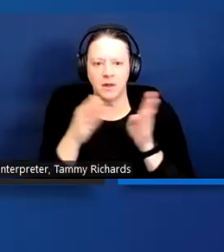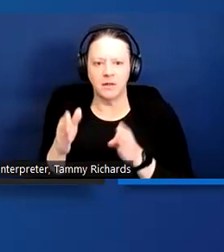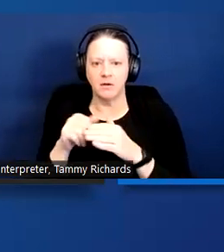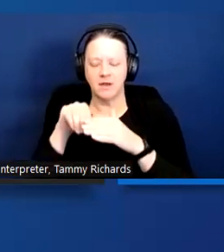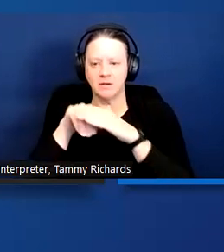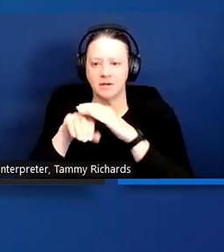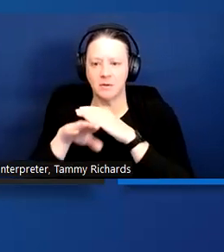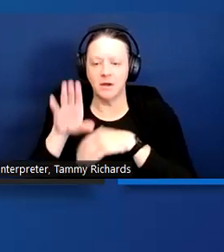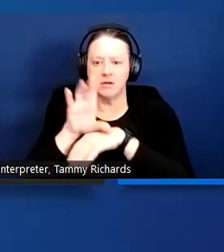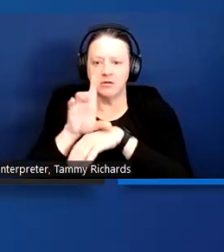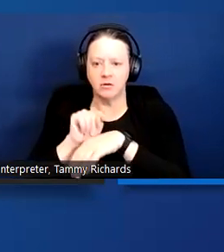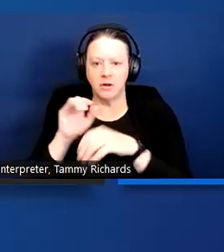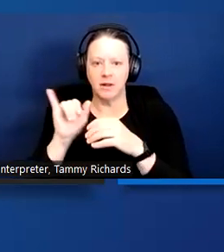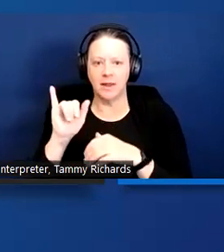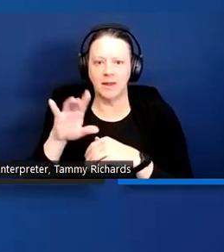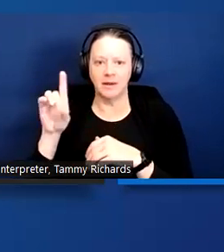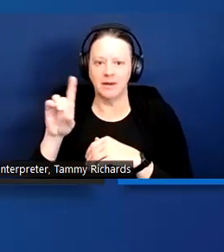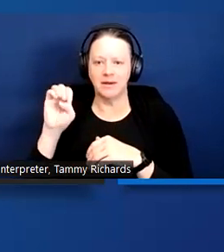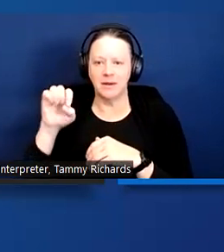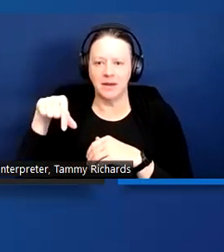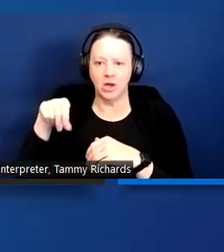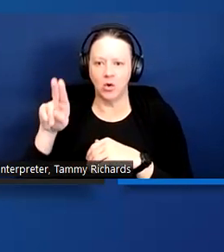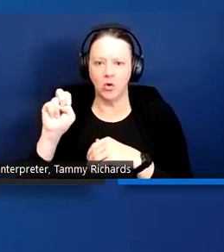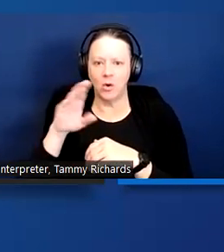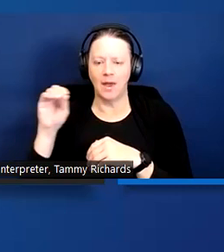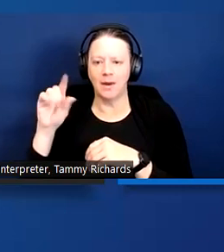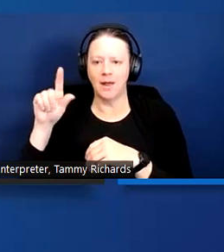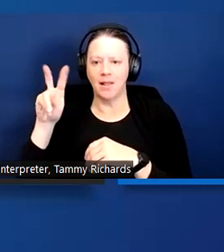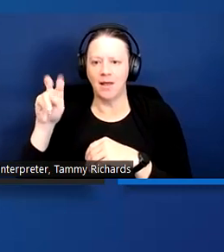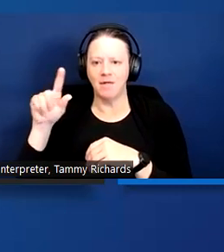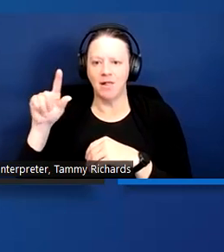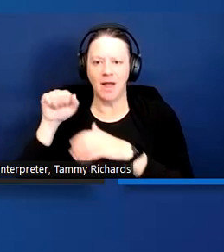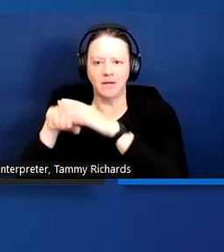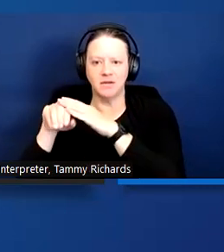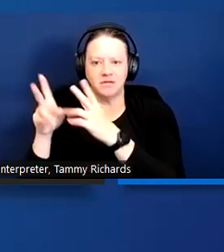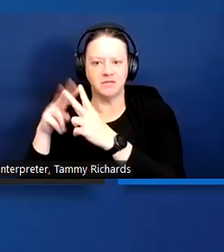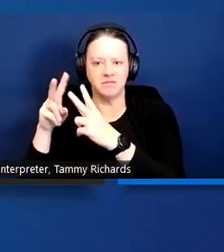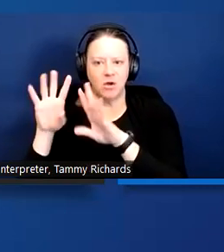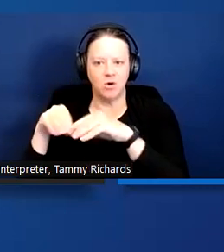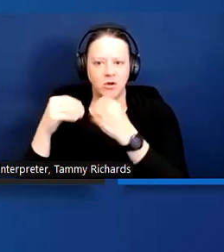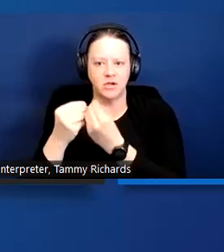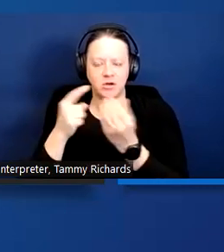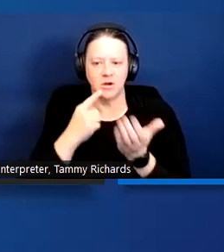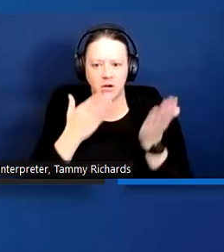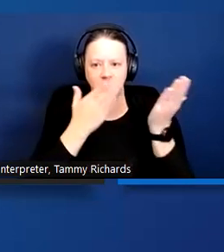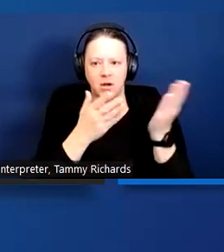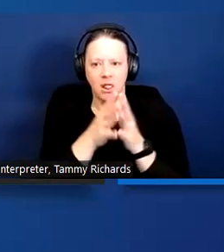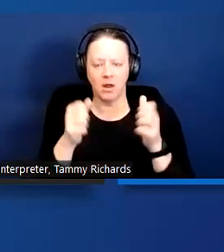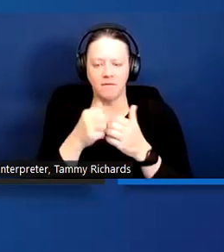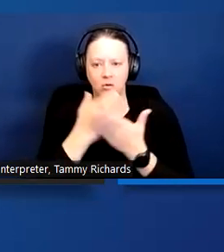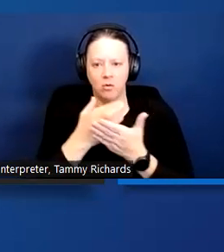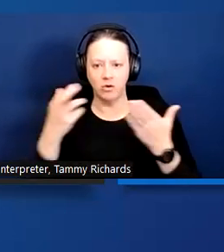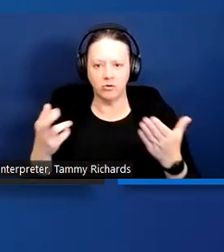accessibility consultants like DQ and Level Access, who offer a lot of resources in terms